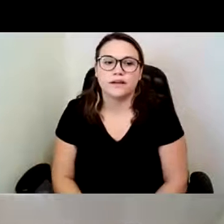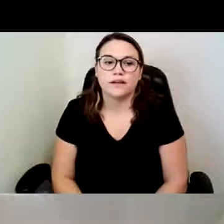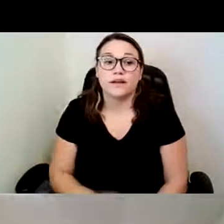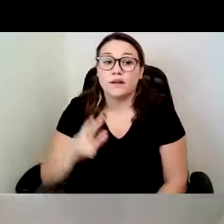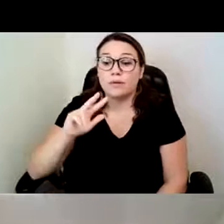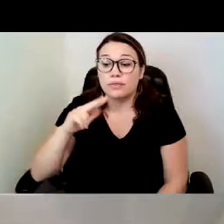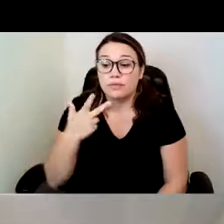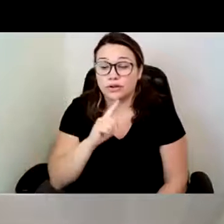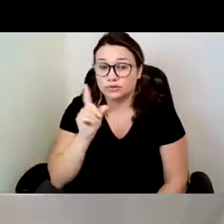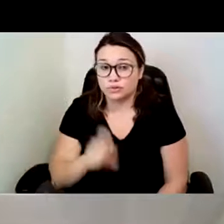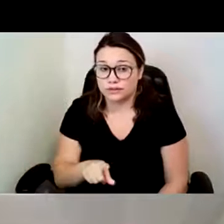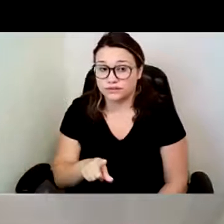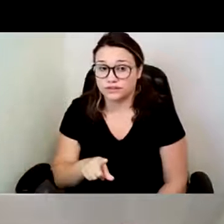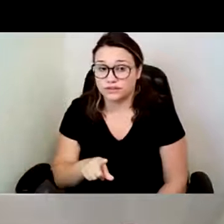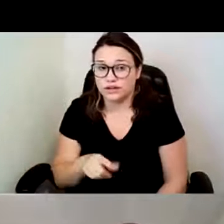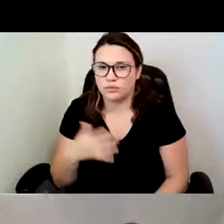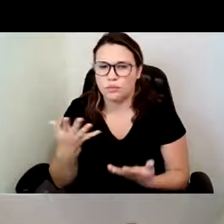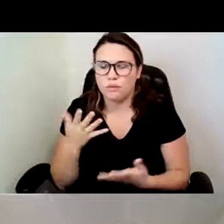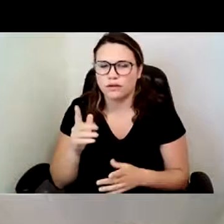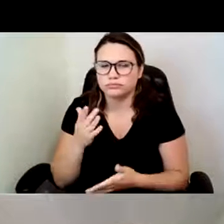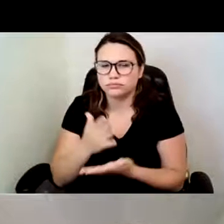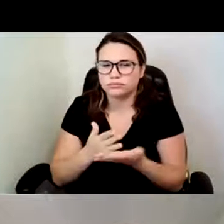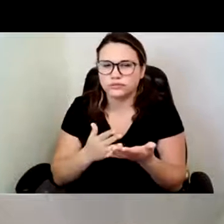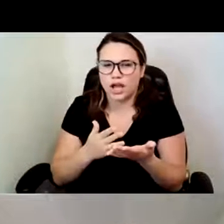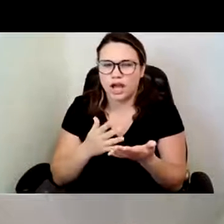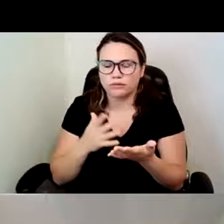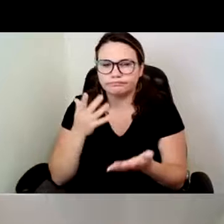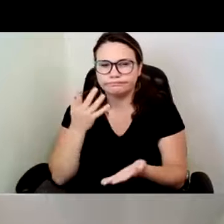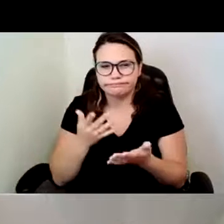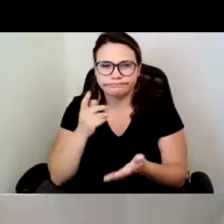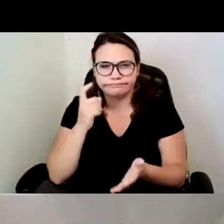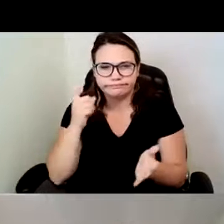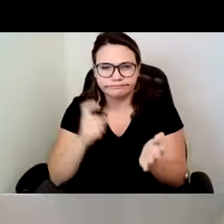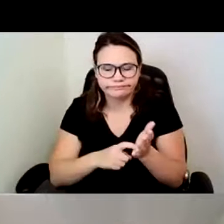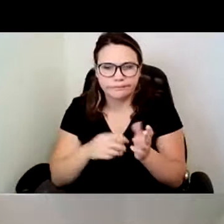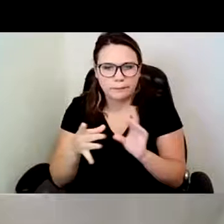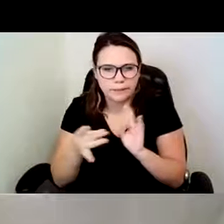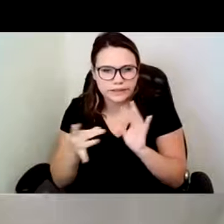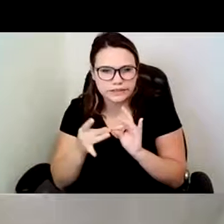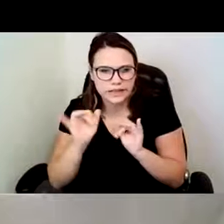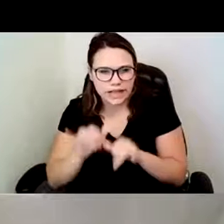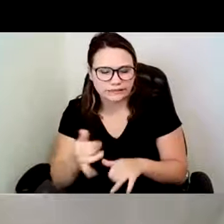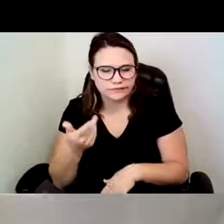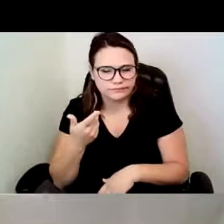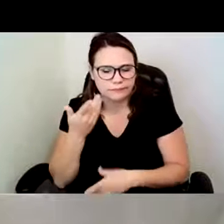of the indicators mentioned that might lead one to suspect possible substance misuse?